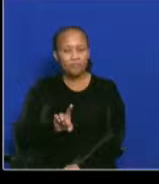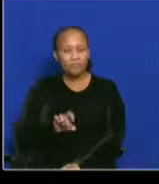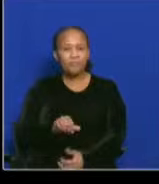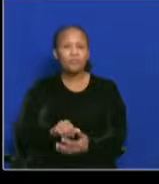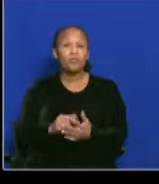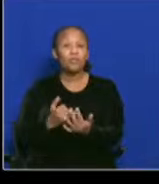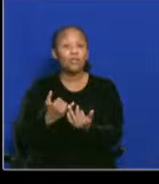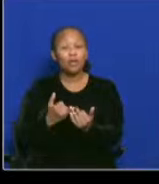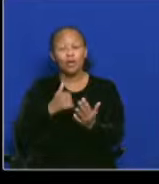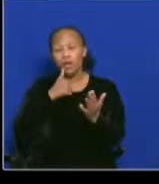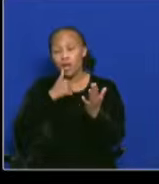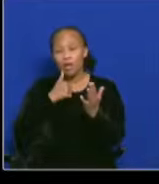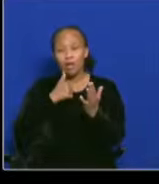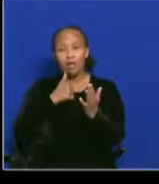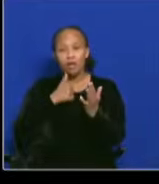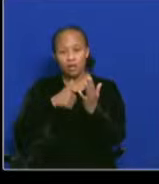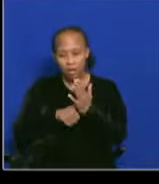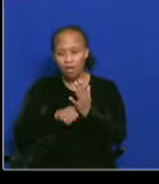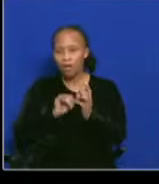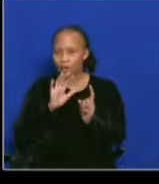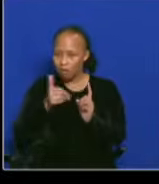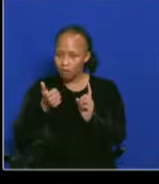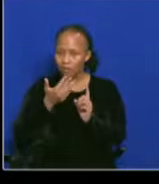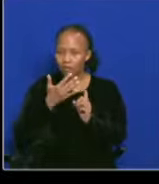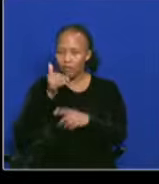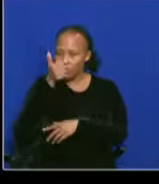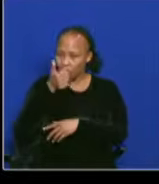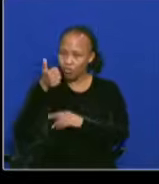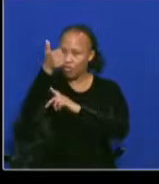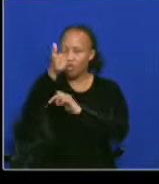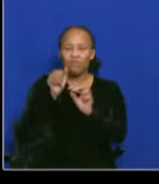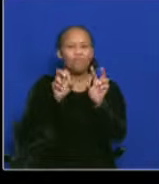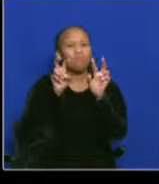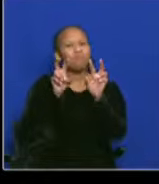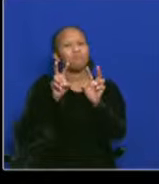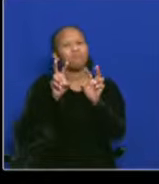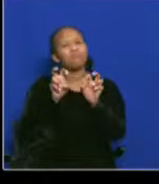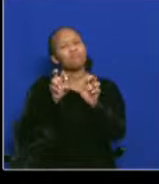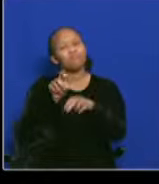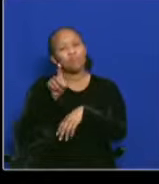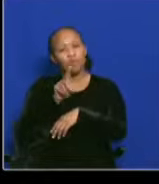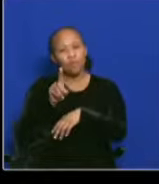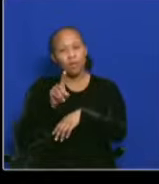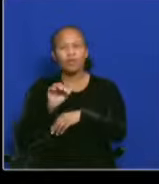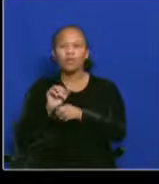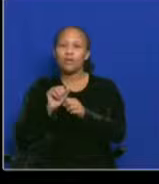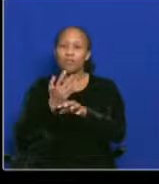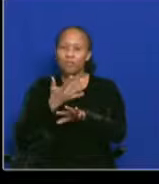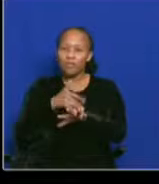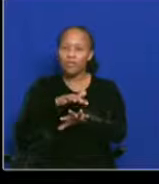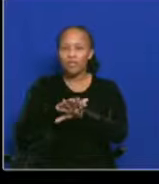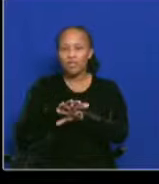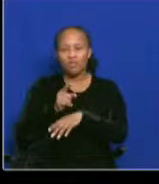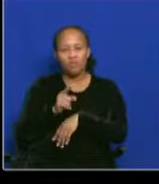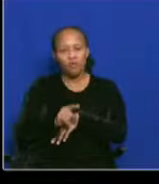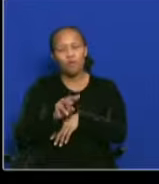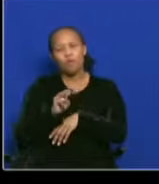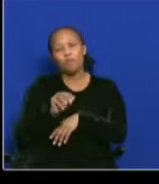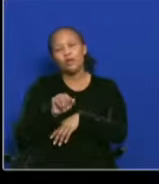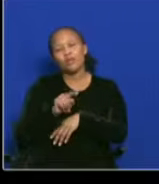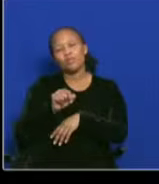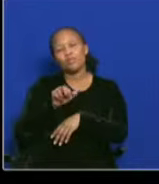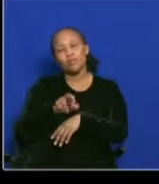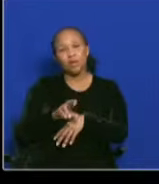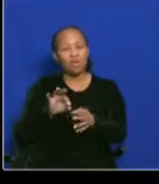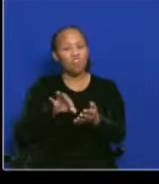Accountant General. It's in relation to the implementation of the master contract, and it's signed by Dr.